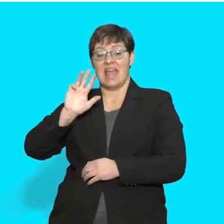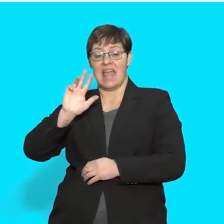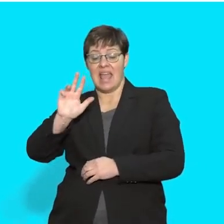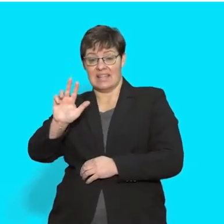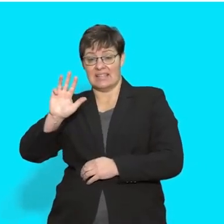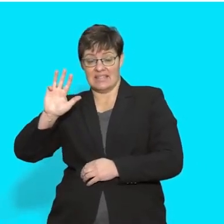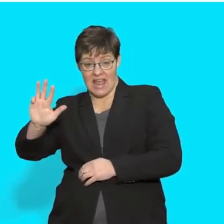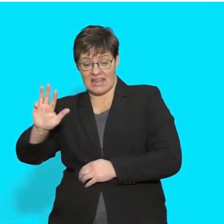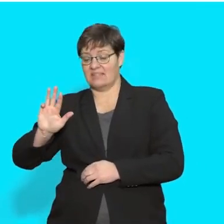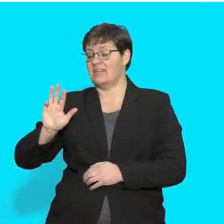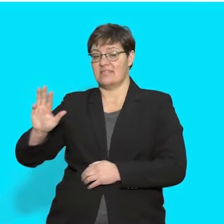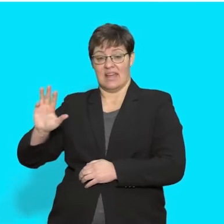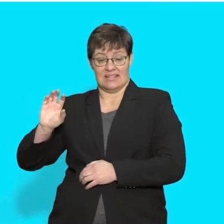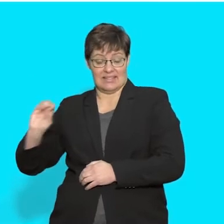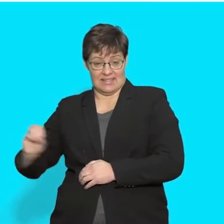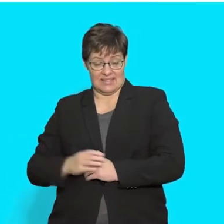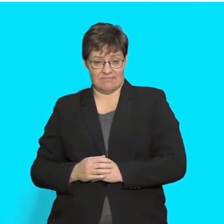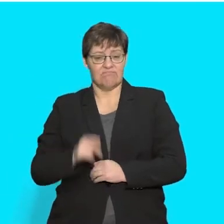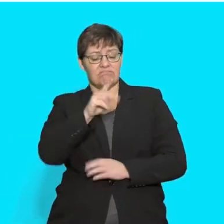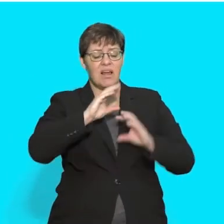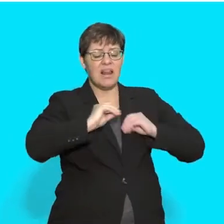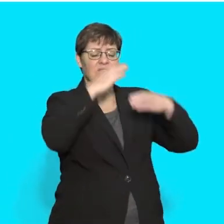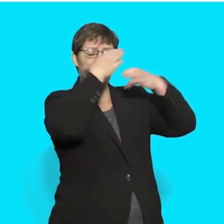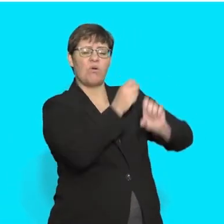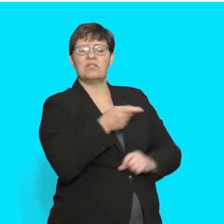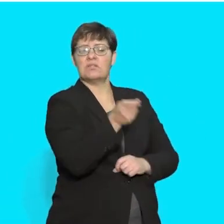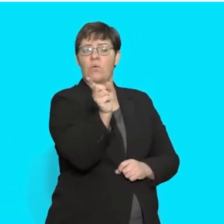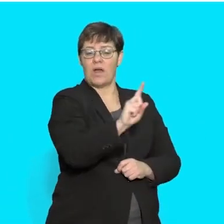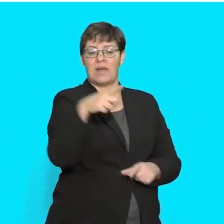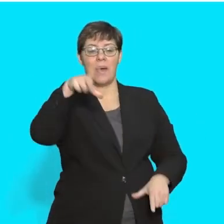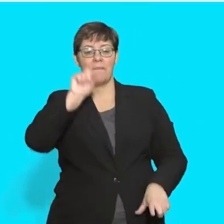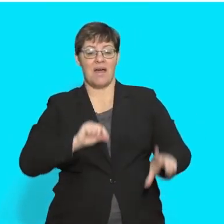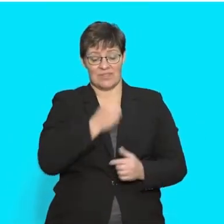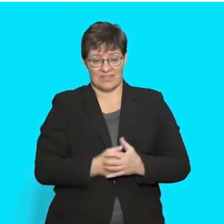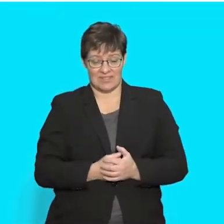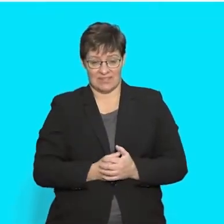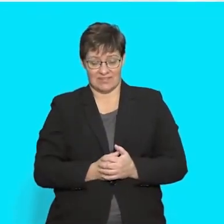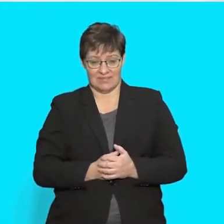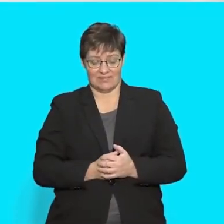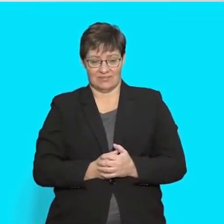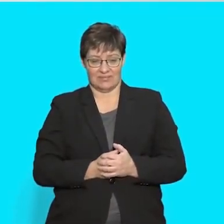and 90. In this lesson, the topic of focus is on party food.